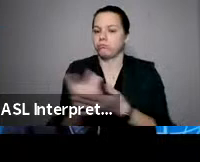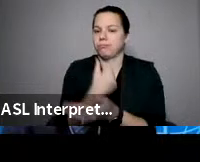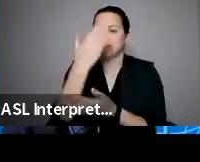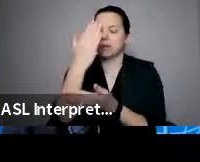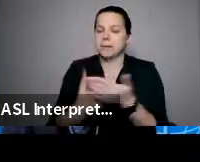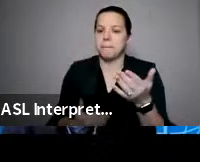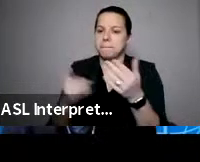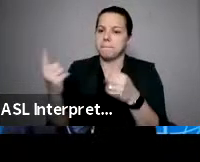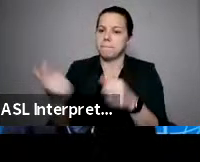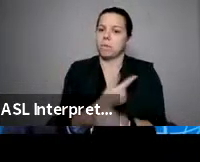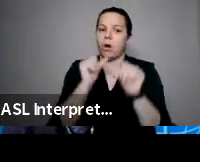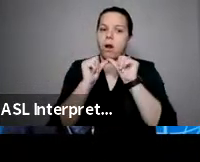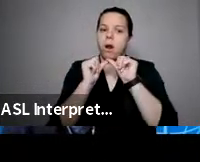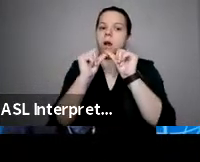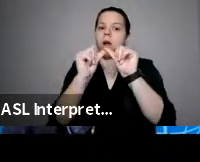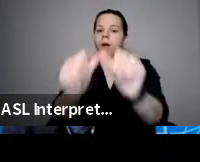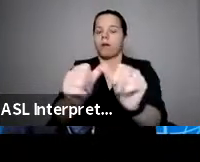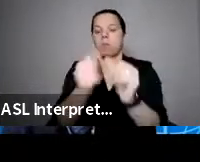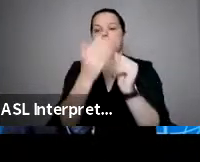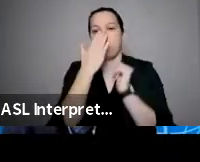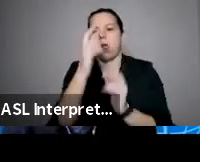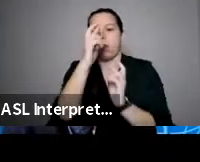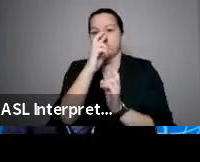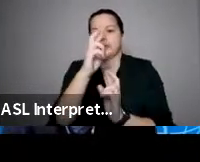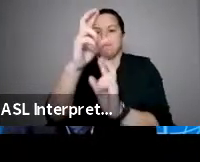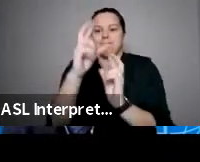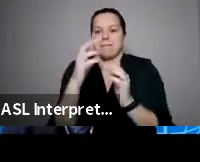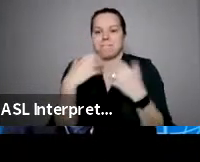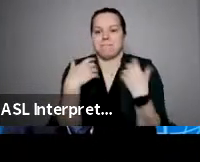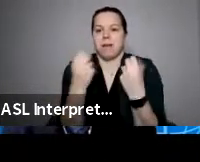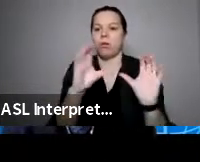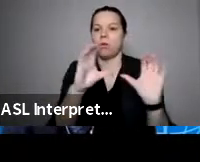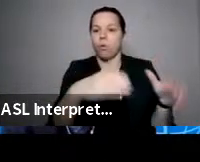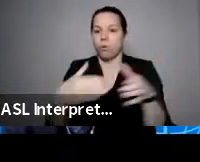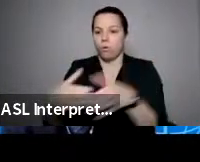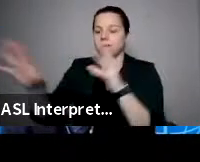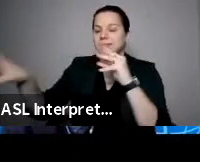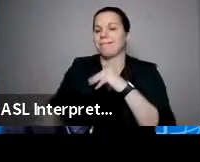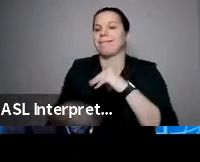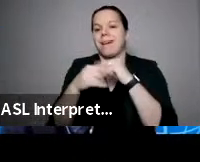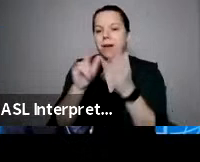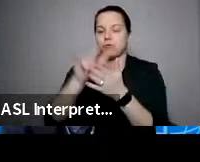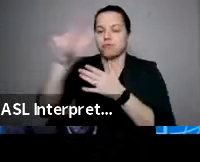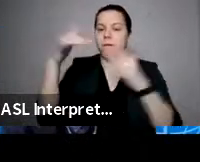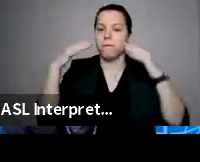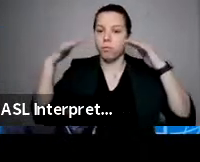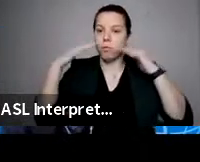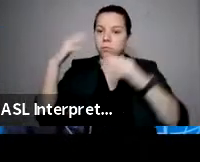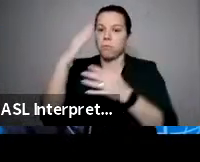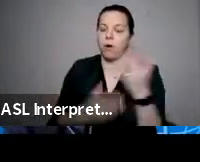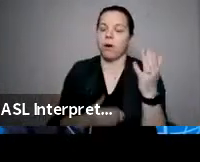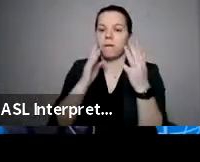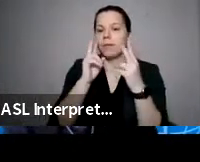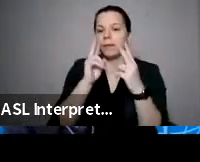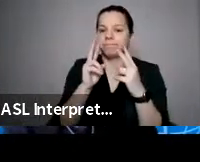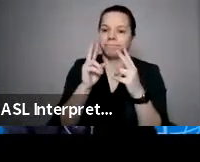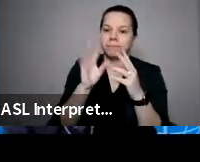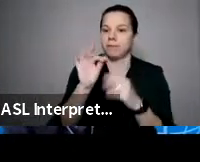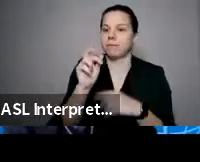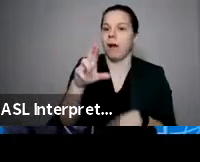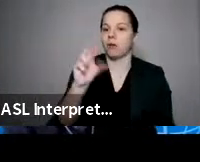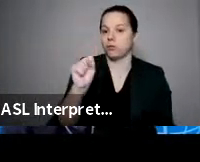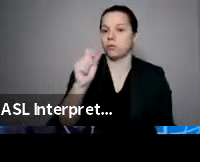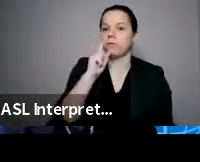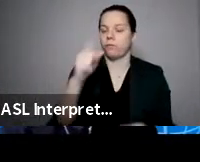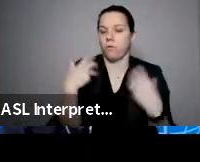longstanding and very well-respected health cohorts and adding aircraft noise as one of the confounding potential factors in